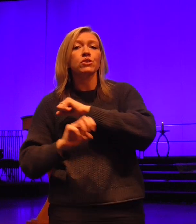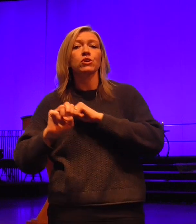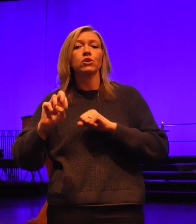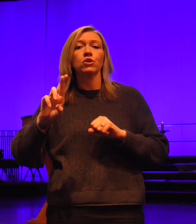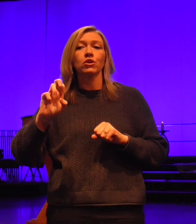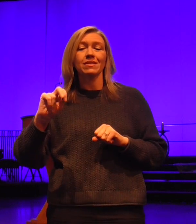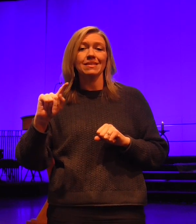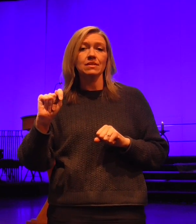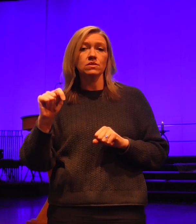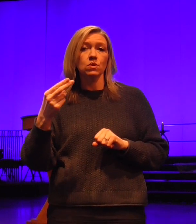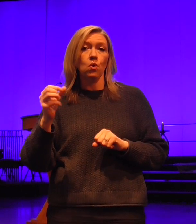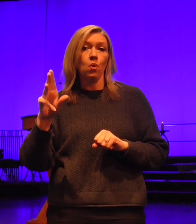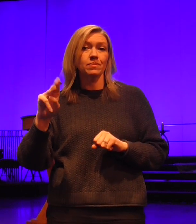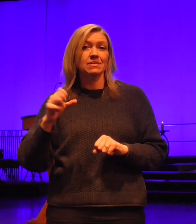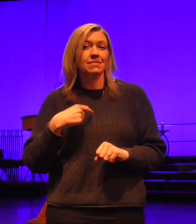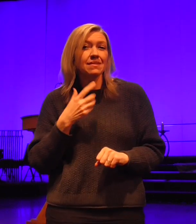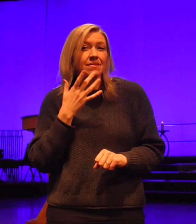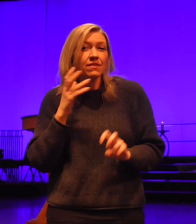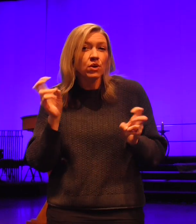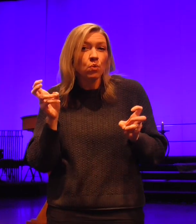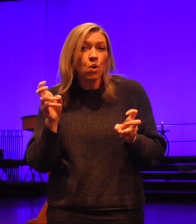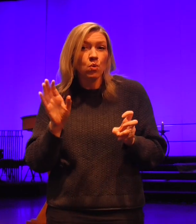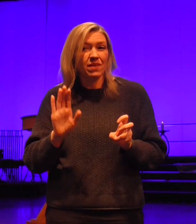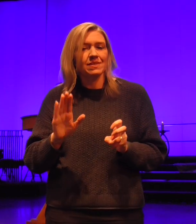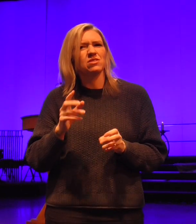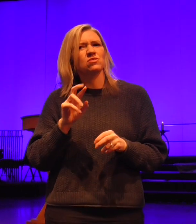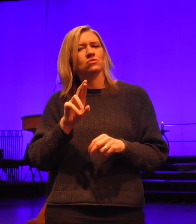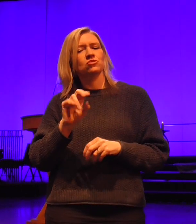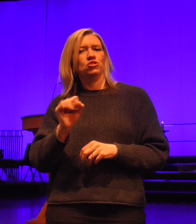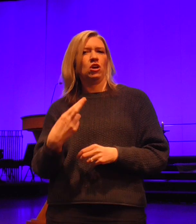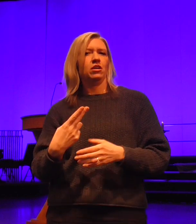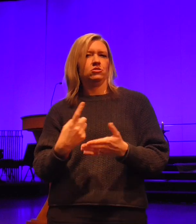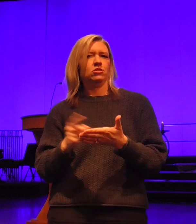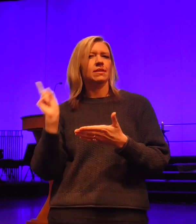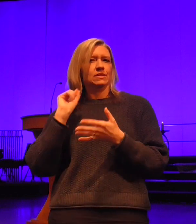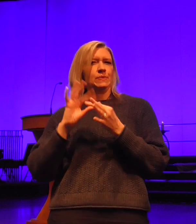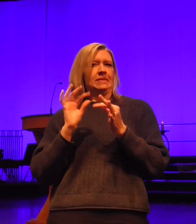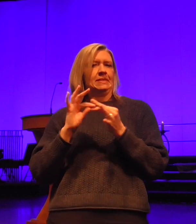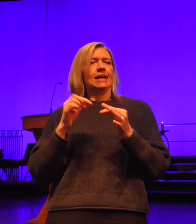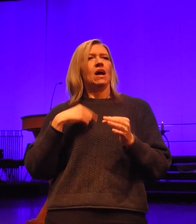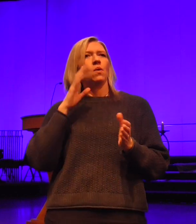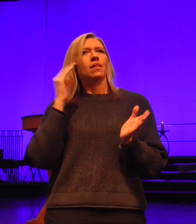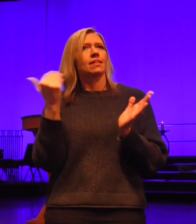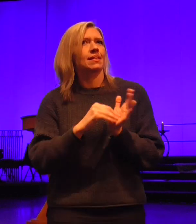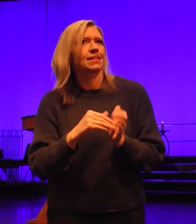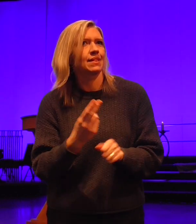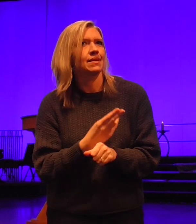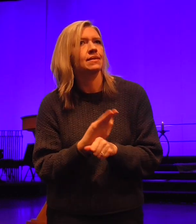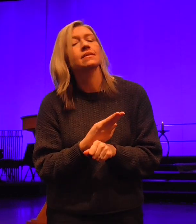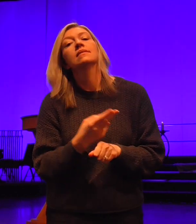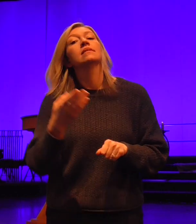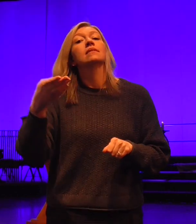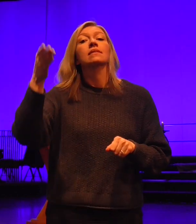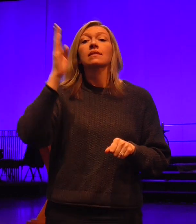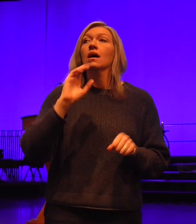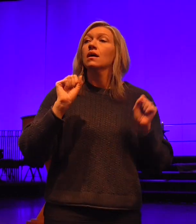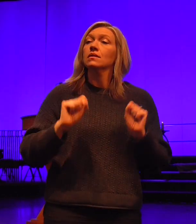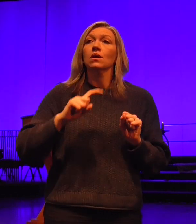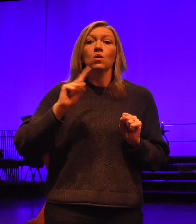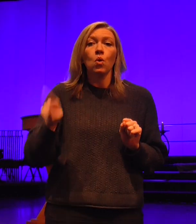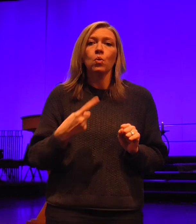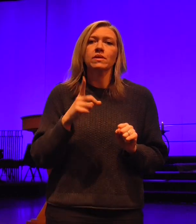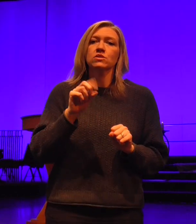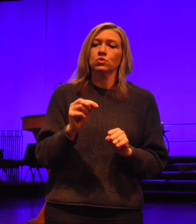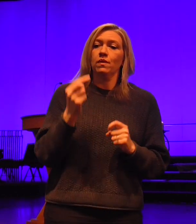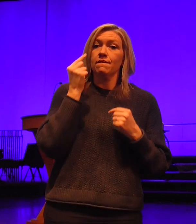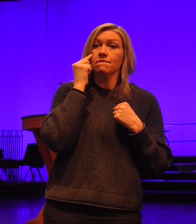my favorite quote of his, Reverend Josh told you last week, and I'm going to repeat again, that God can only do for us what